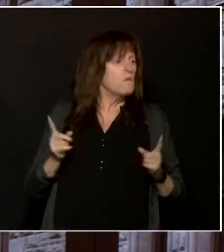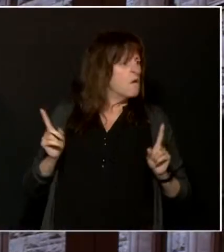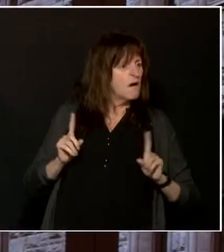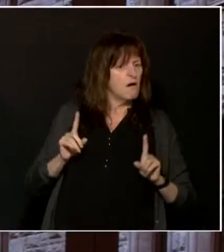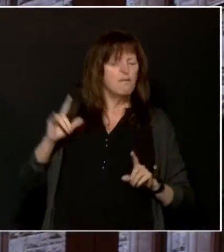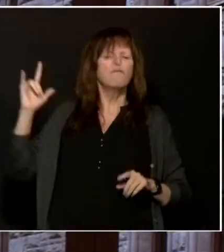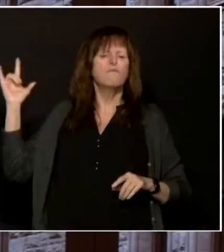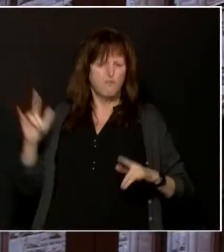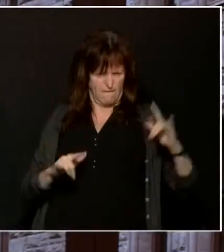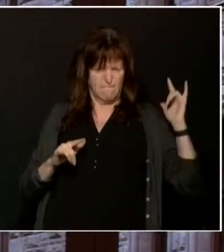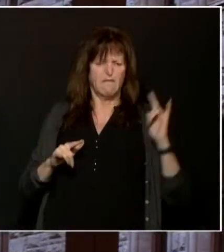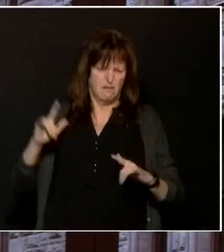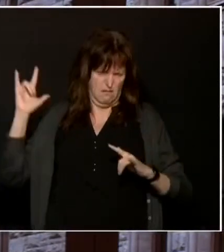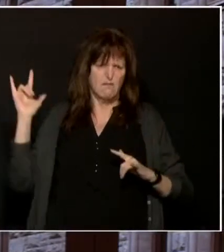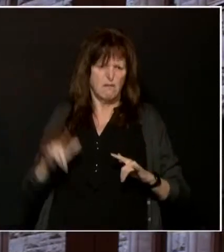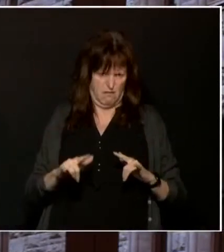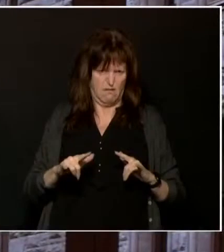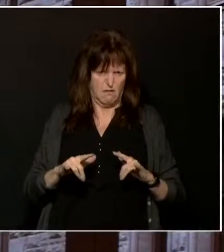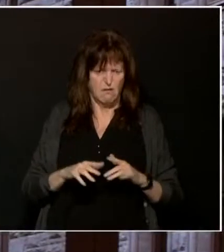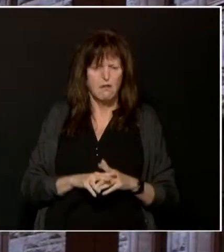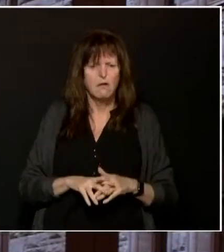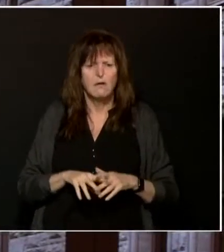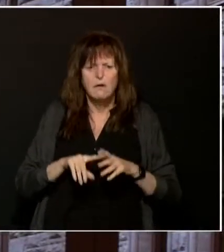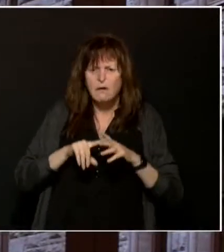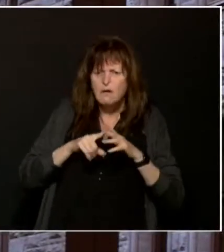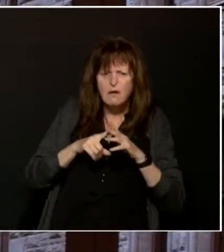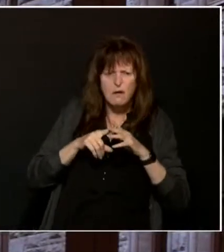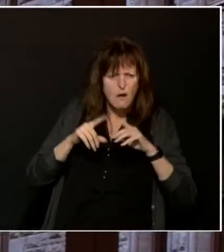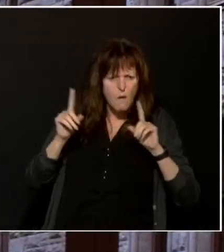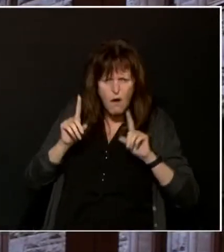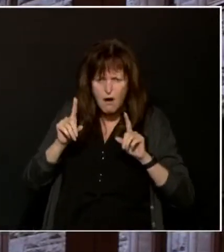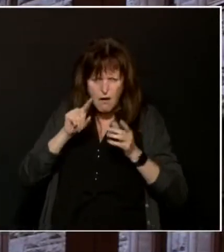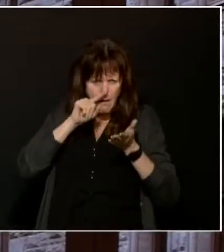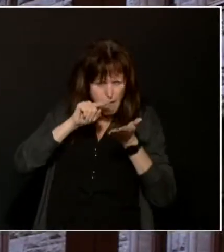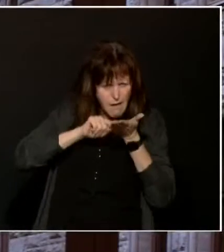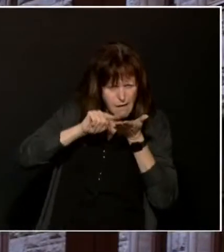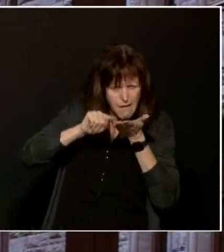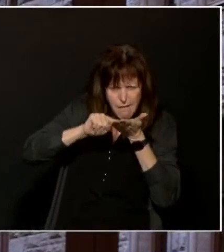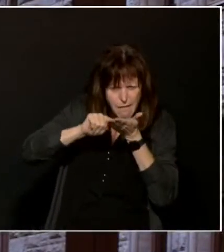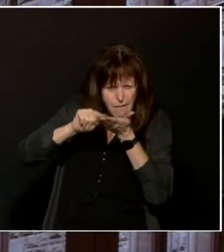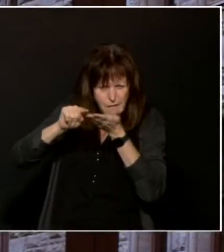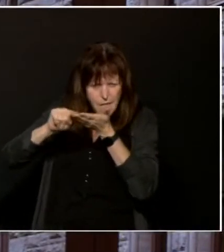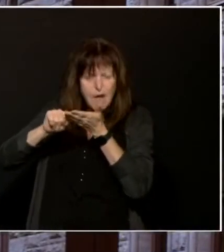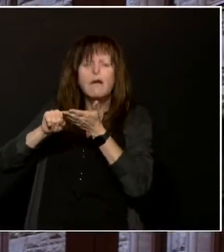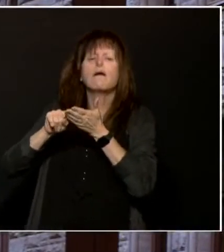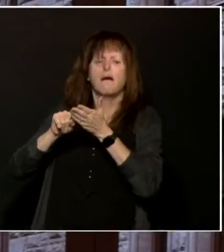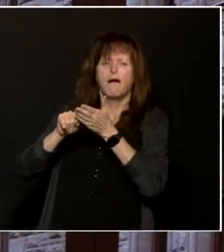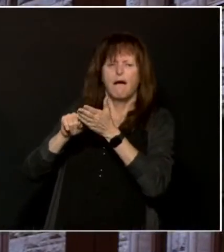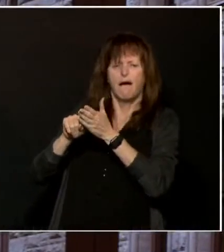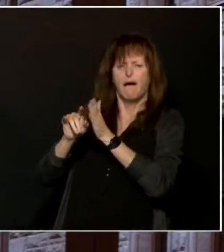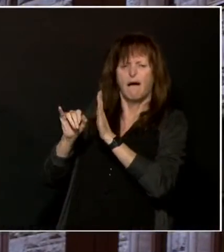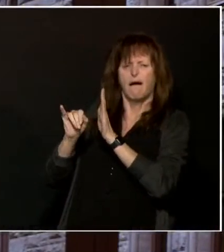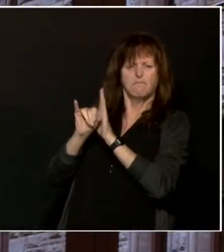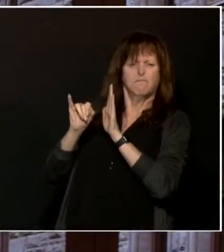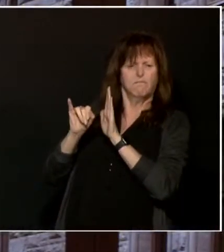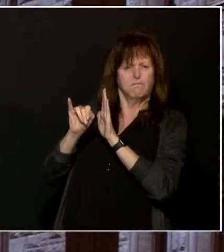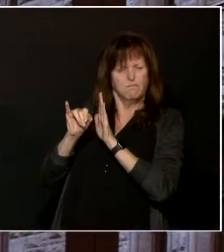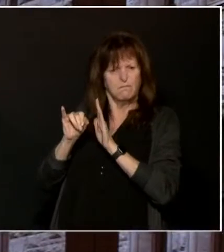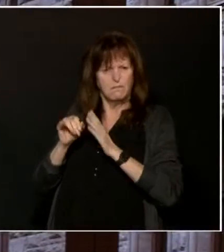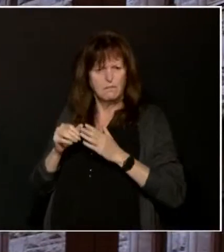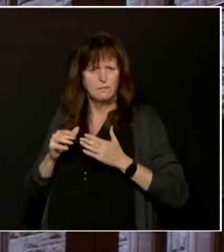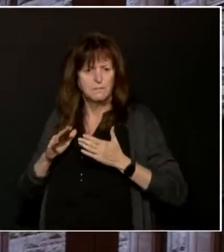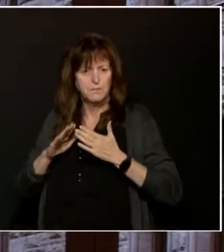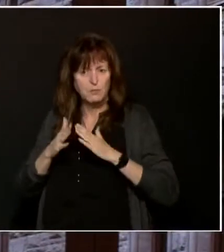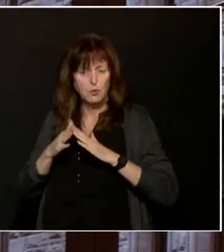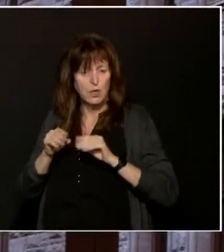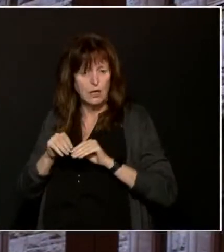where these cases had arisen from and to identify if others had not been immediately related to travel. So we